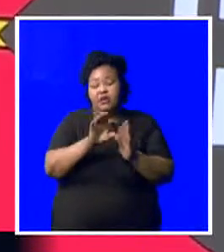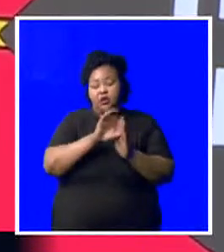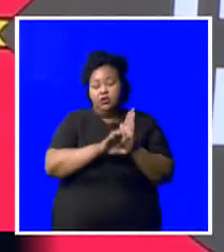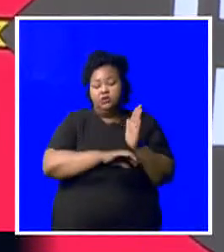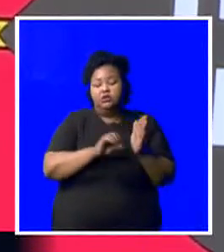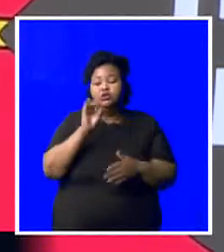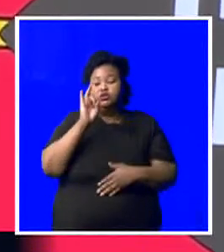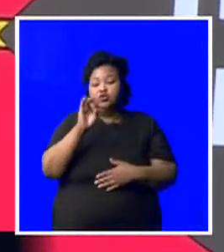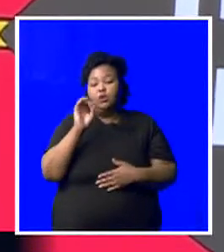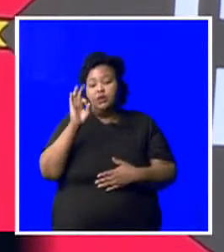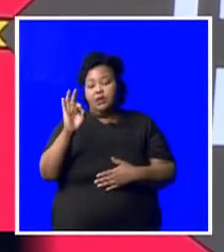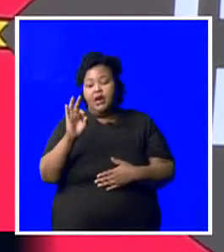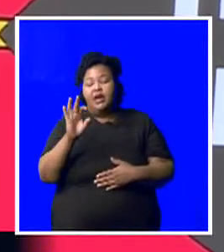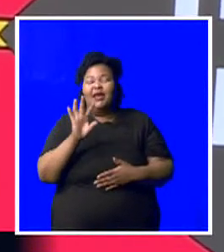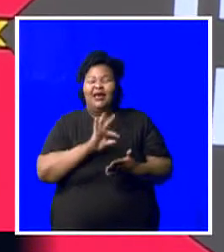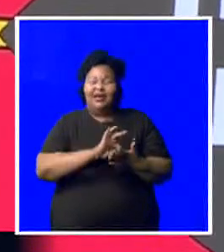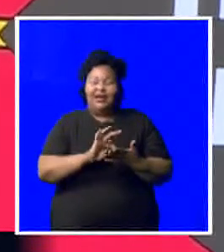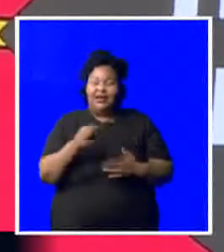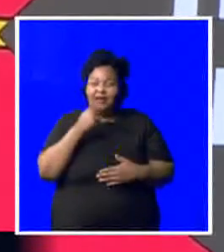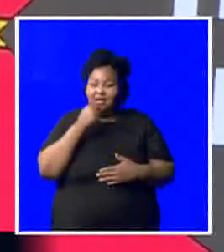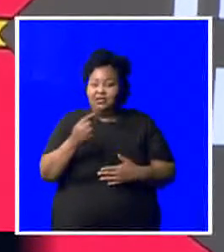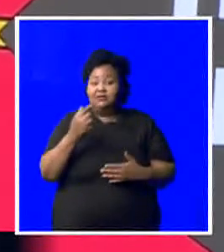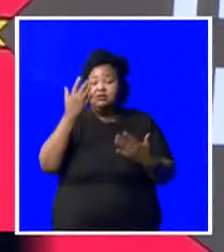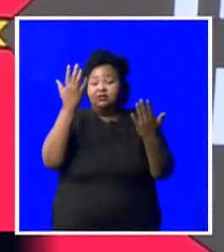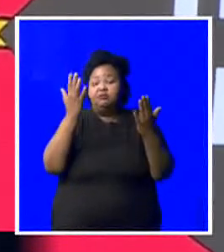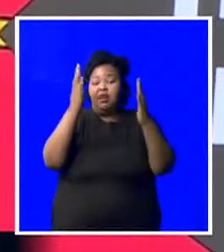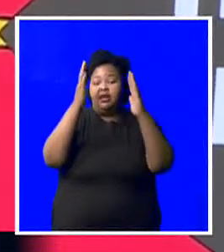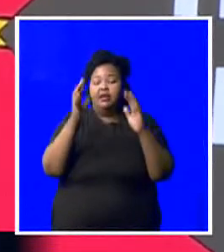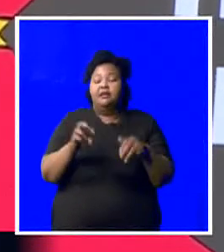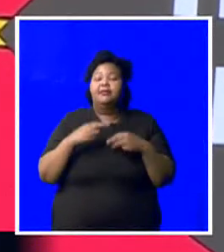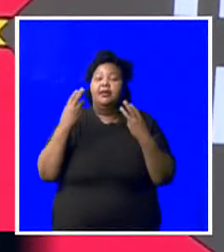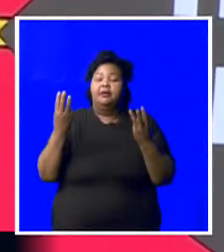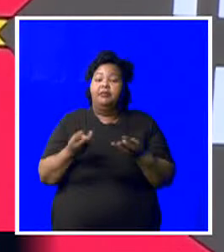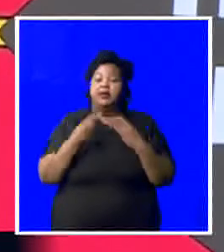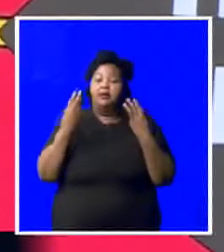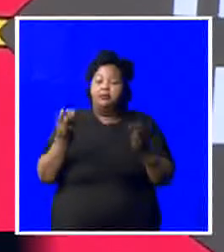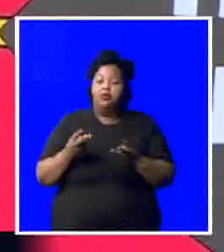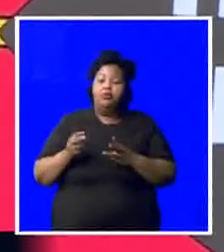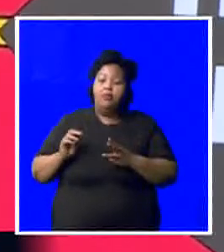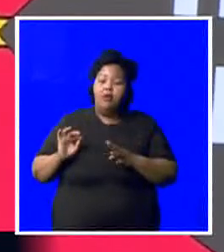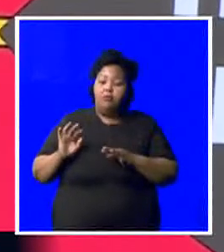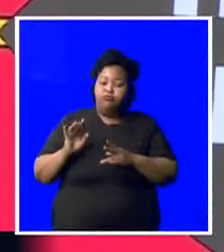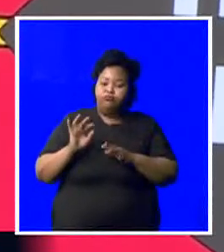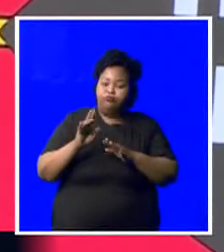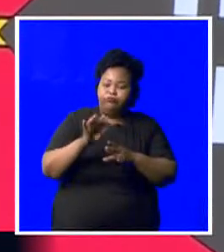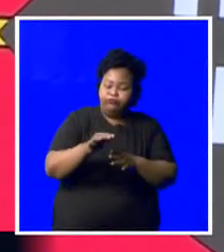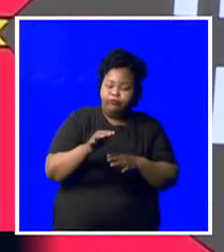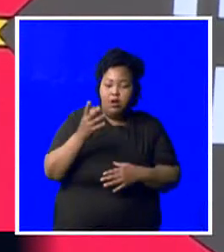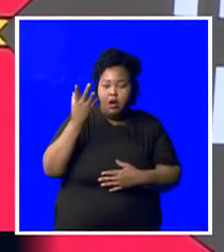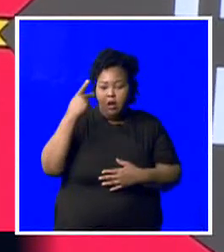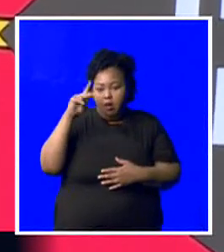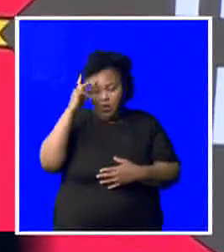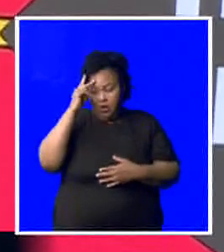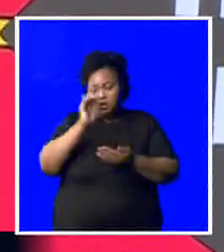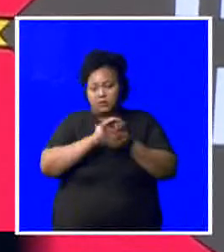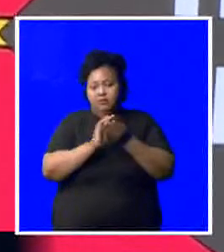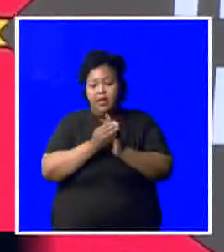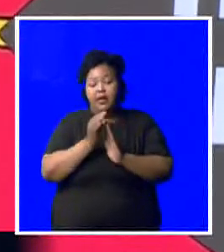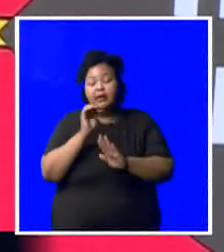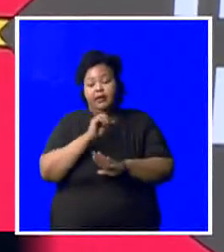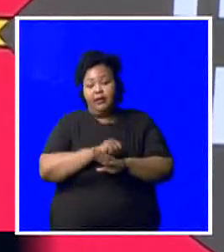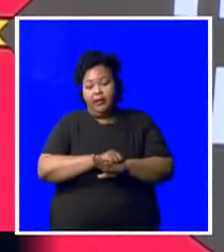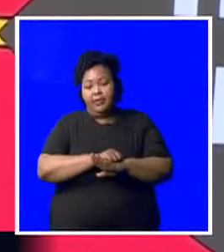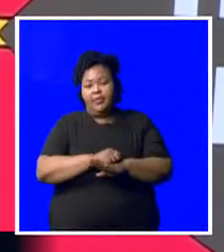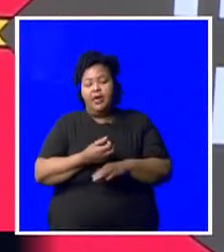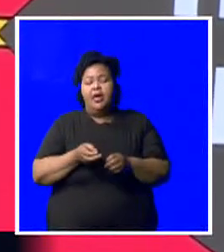lokuthi sibaya ngula sakha khona umkhomba indlela welive ipolicy bese lo nduna nkulu